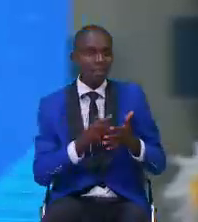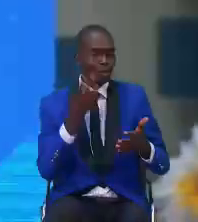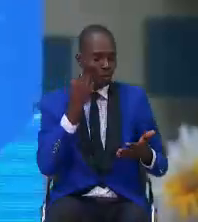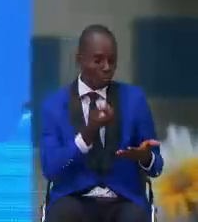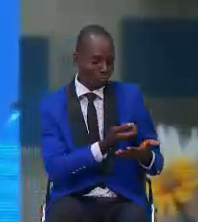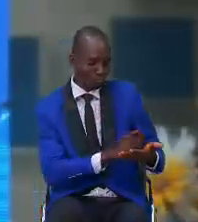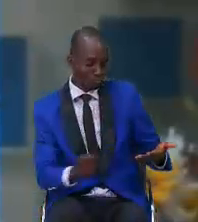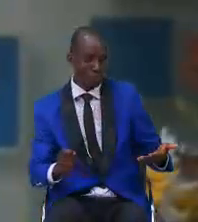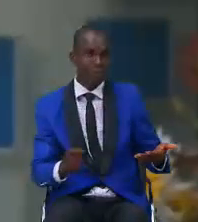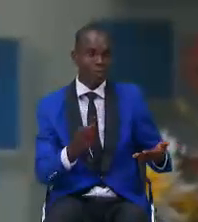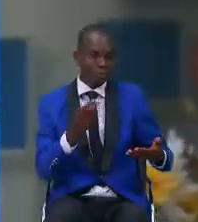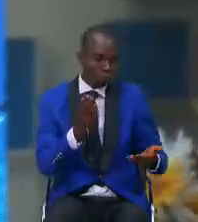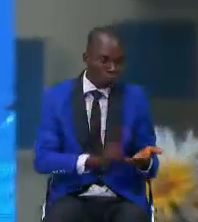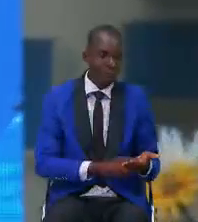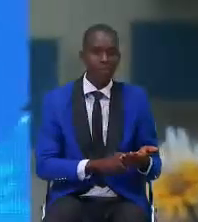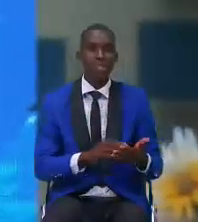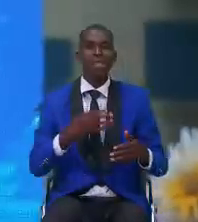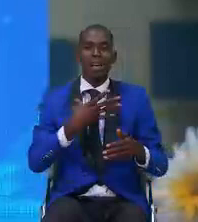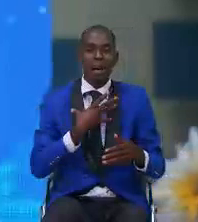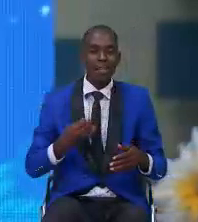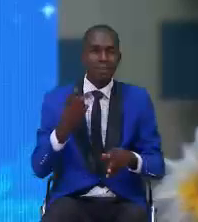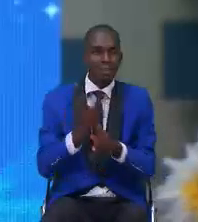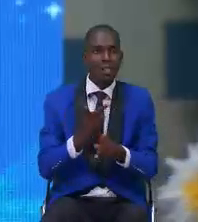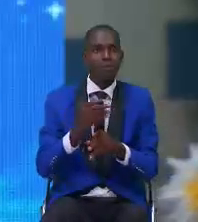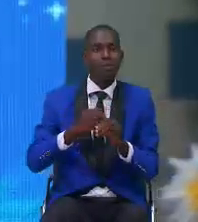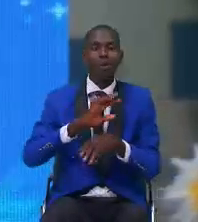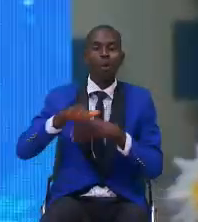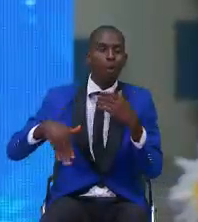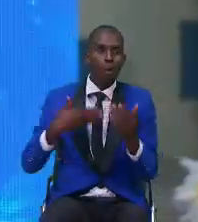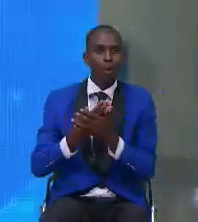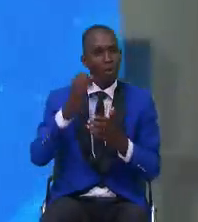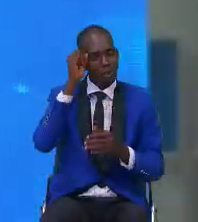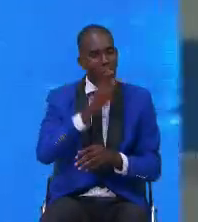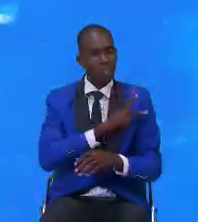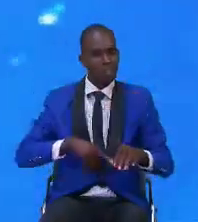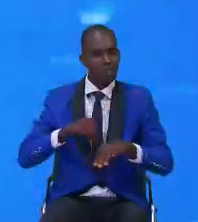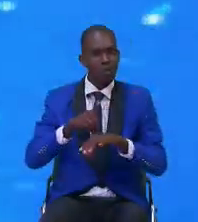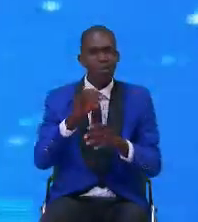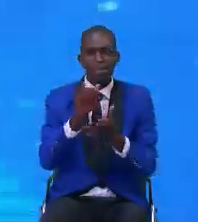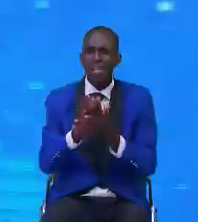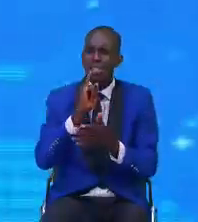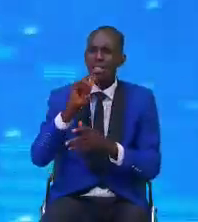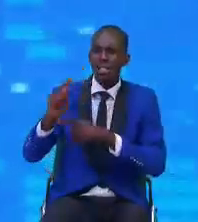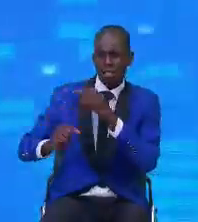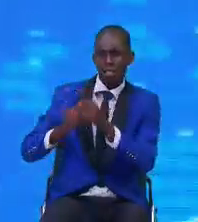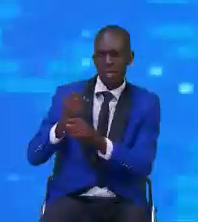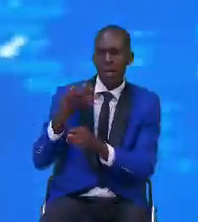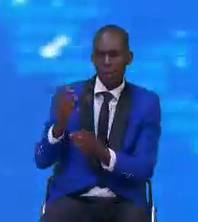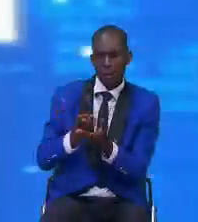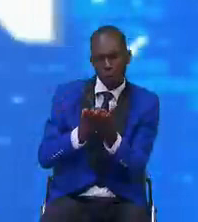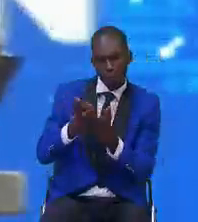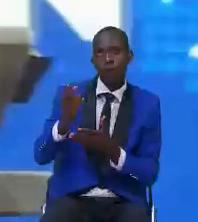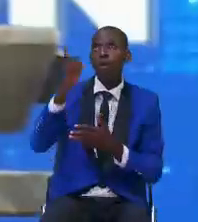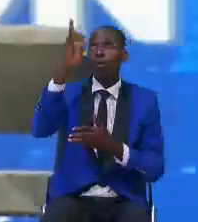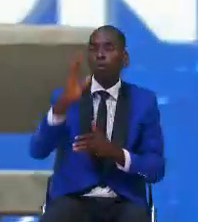testimony and spread it in all the provinces of his kingdom. That's the kind of honesty the Lord is